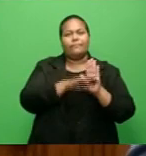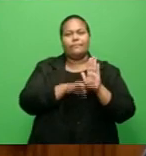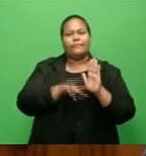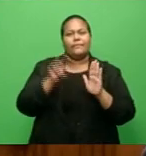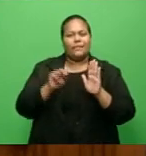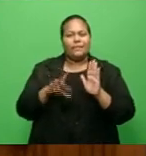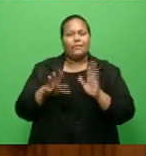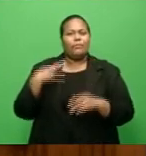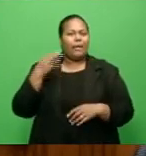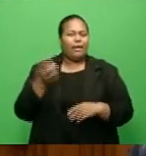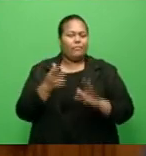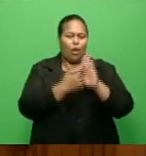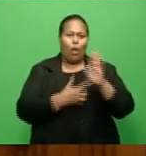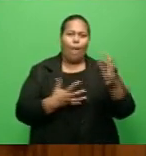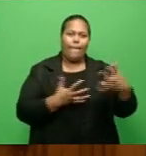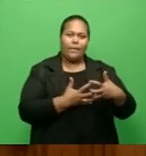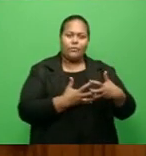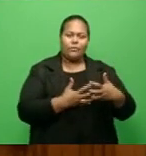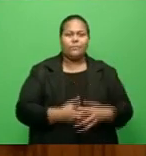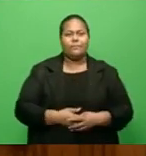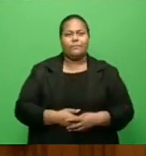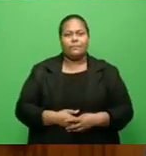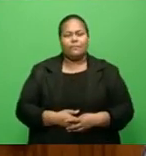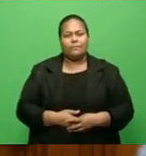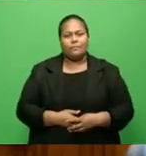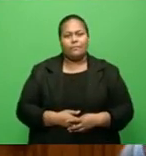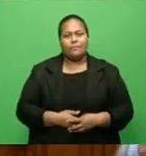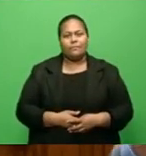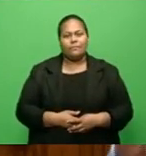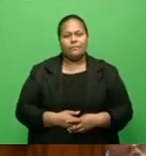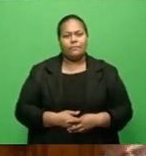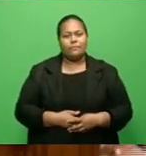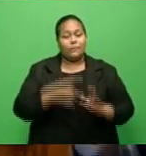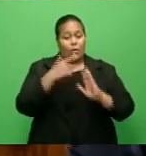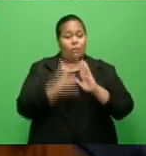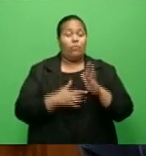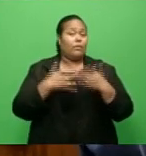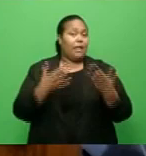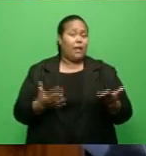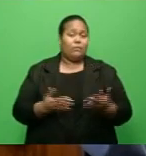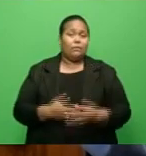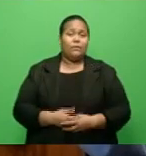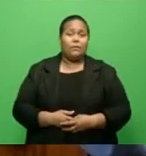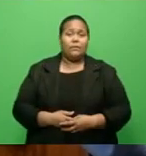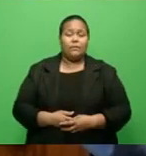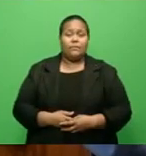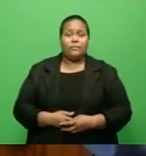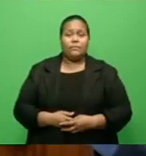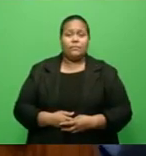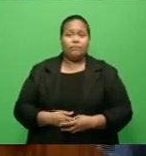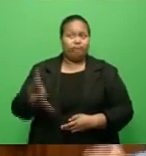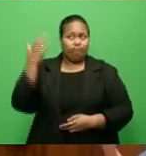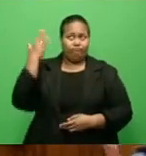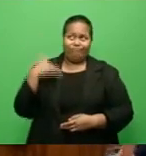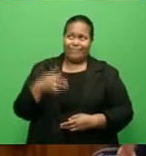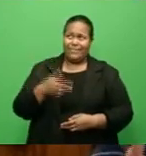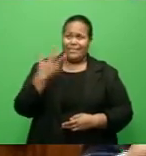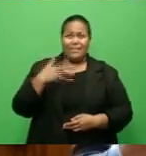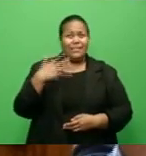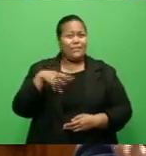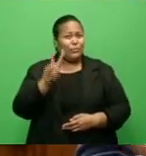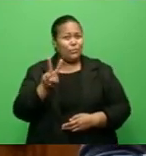with the law. And the law currently does not envisage, nor did it at that point in time in 1992, envisage